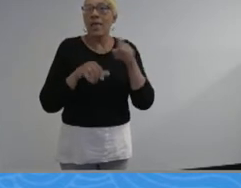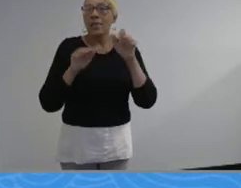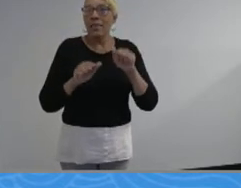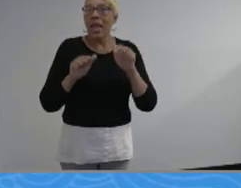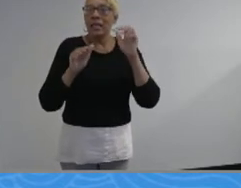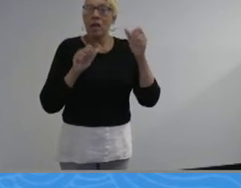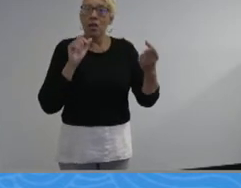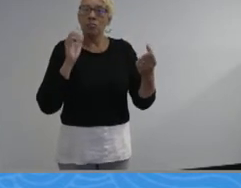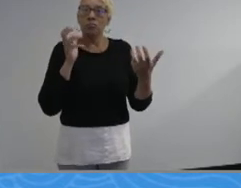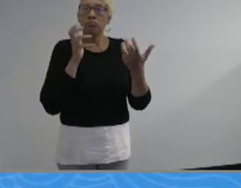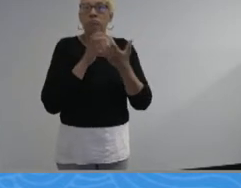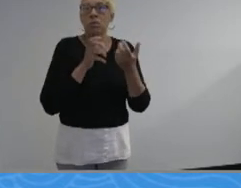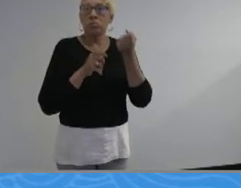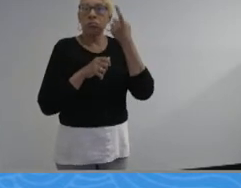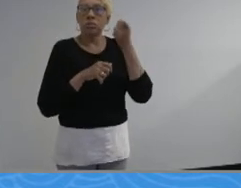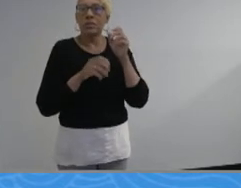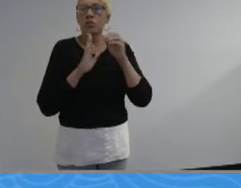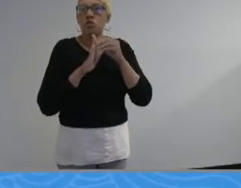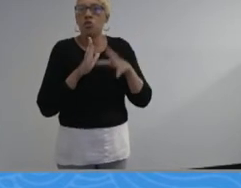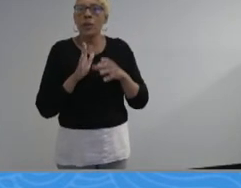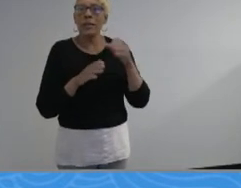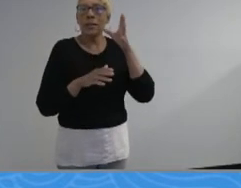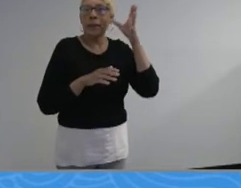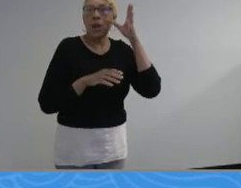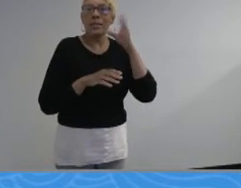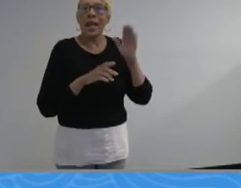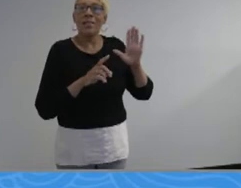to the students and parents and their